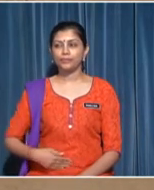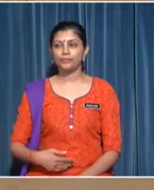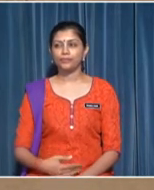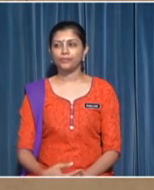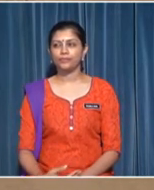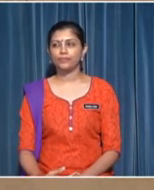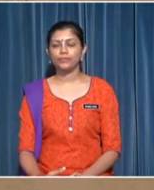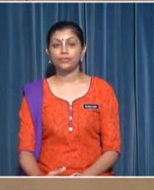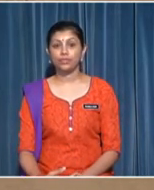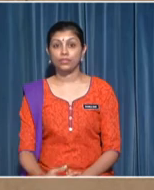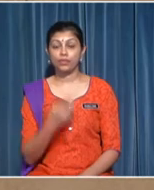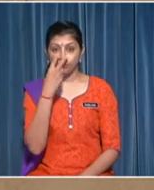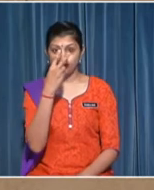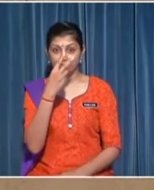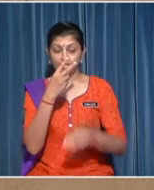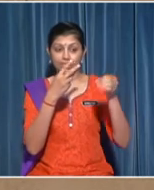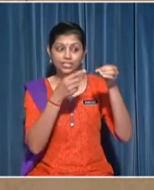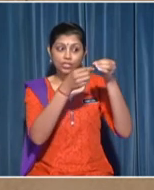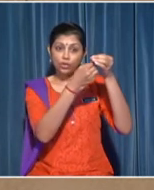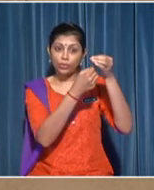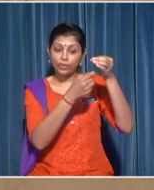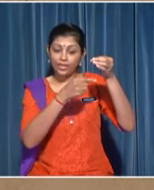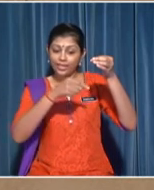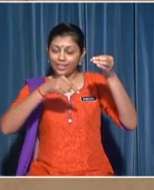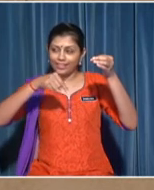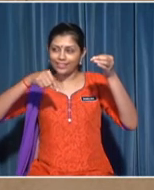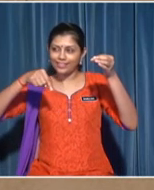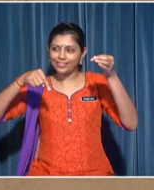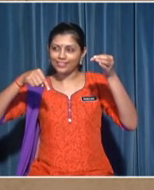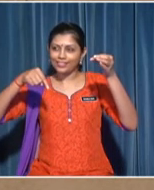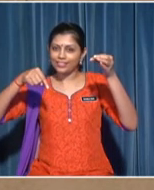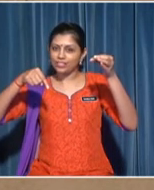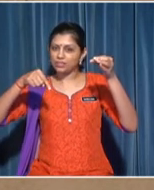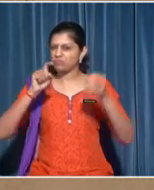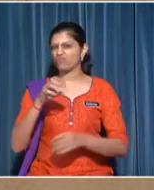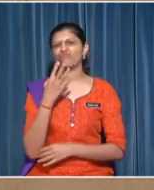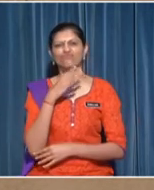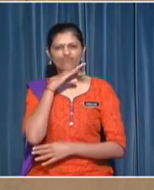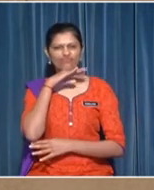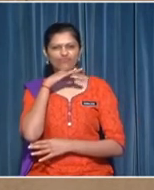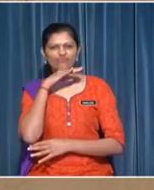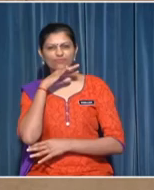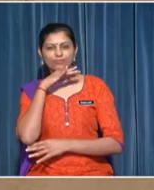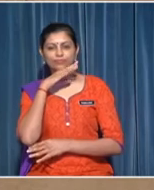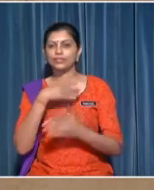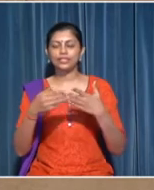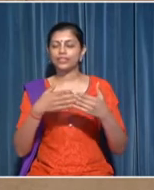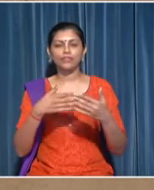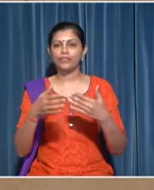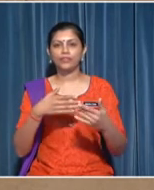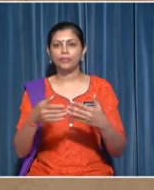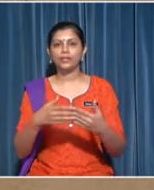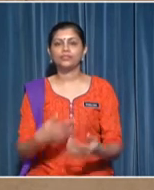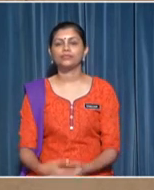Oh, see, it's going down. I told you it's gonna get messy. Okay, let's push it